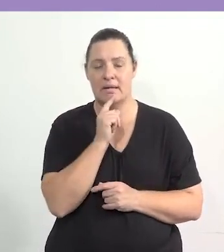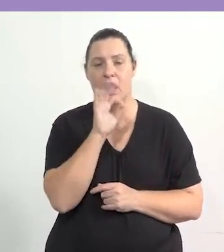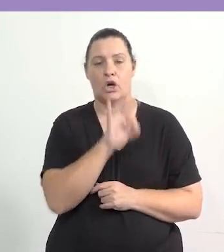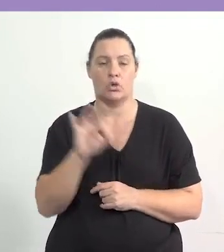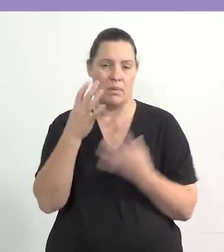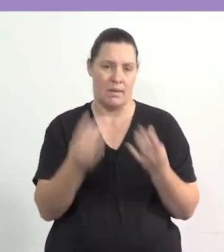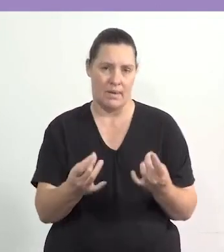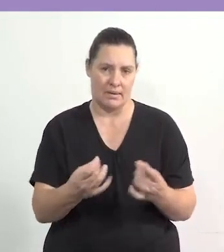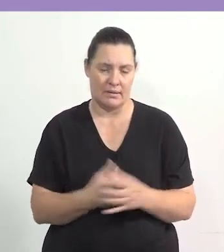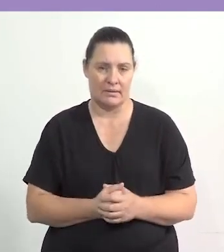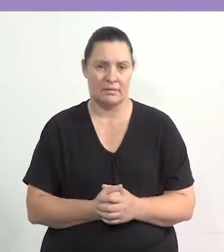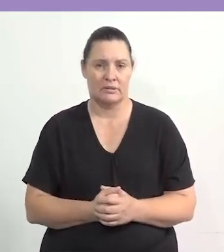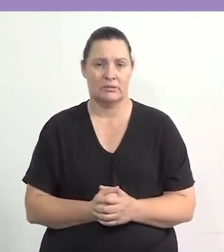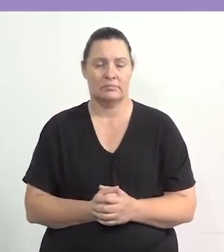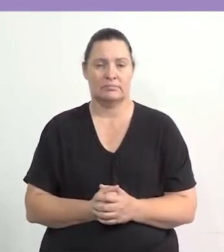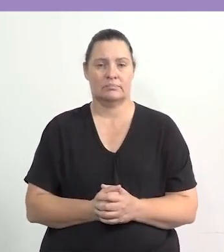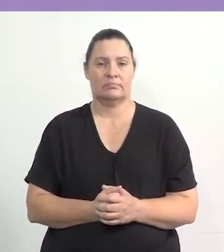the cube number.